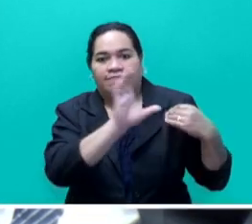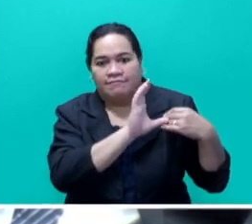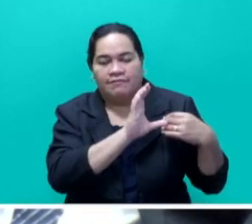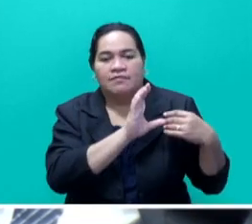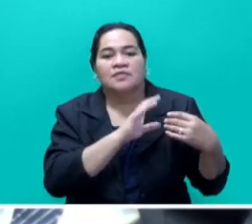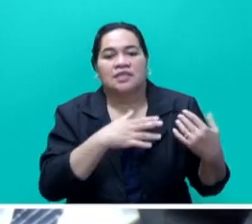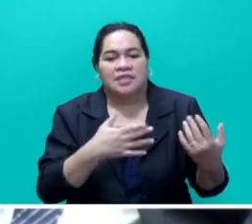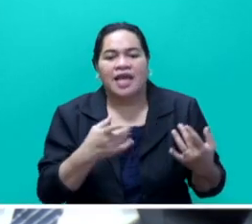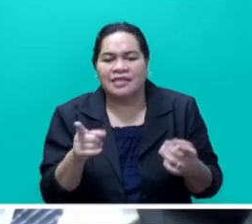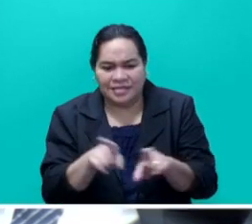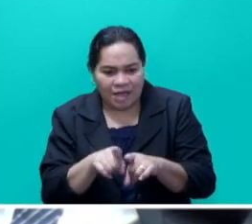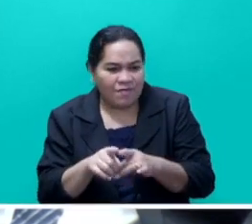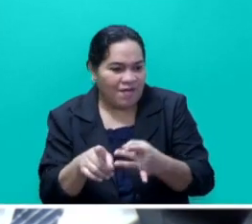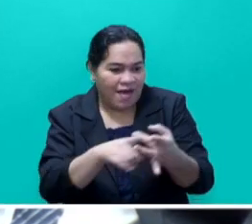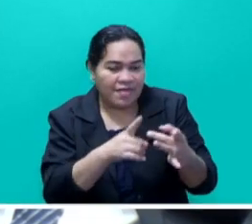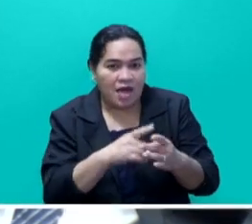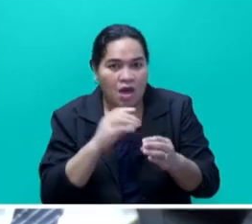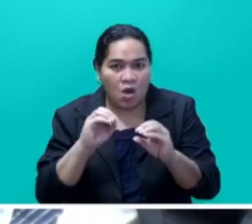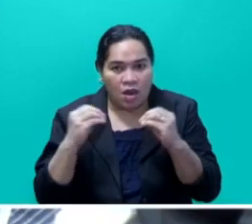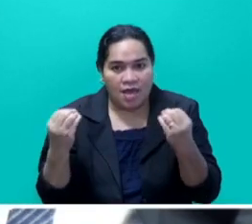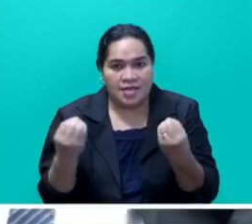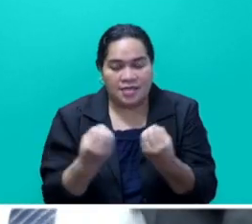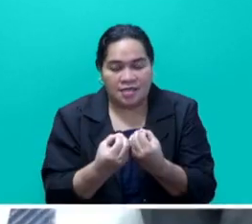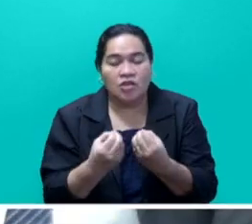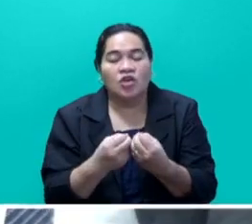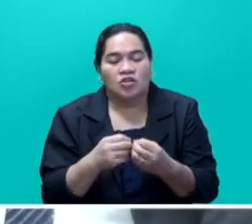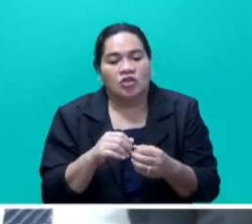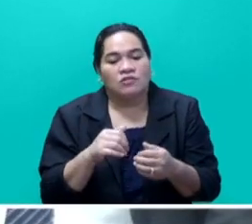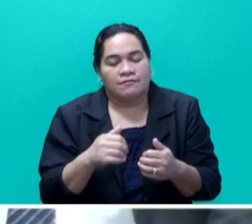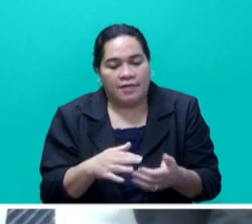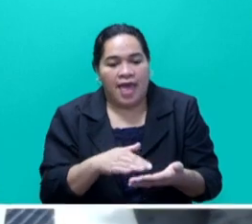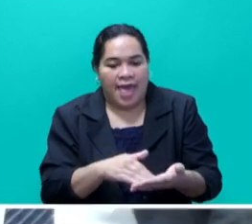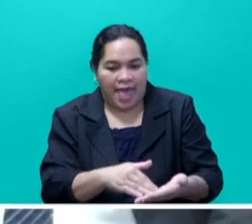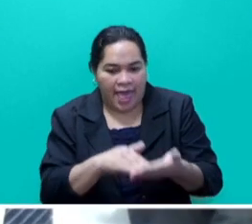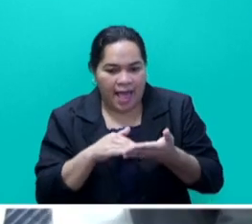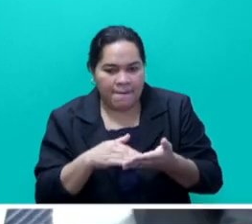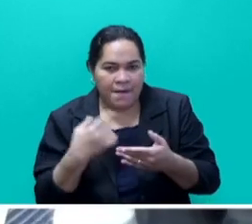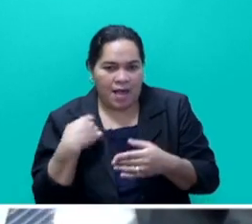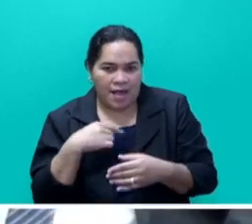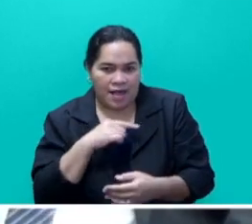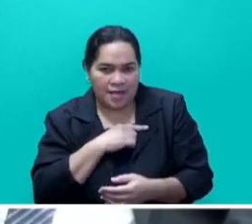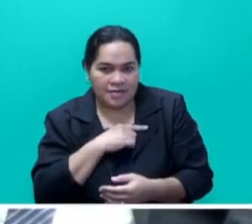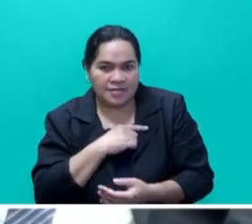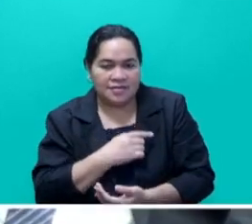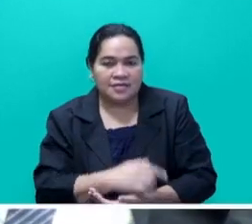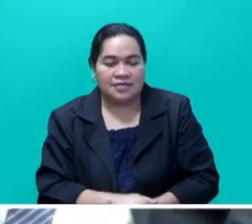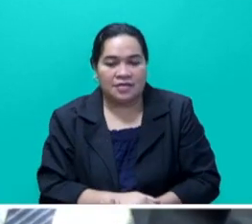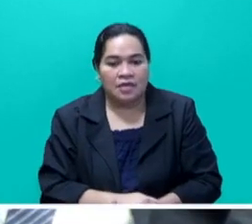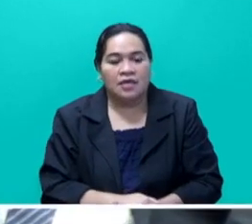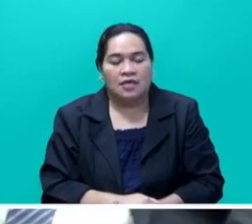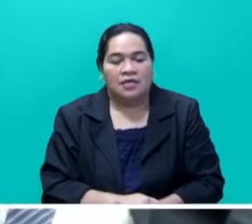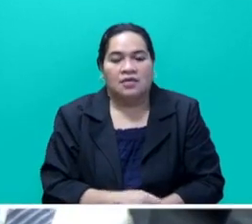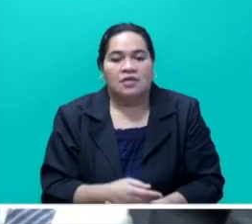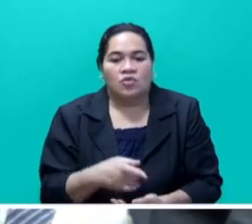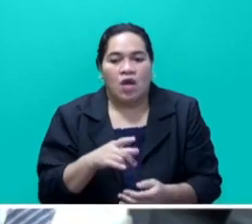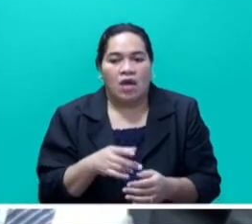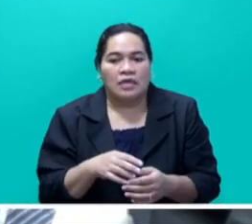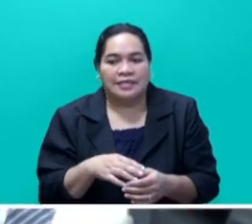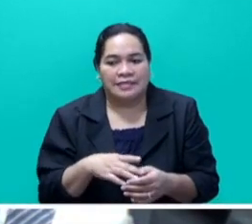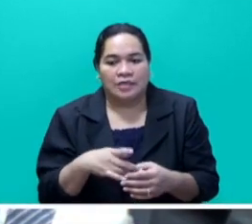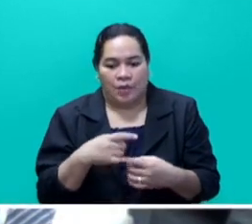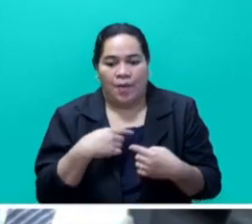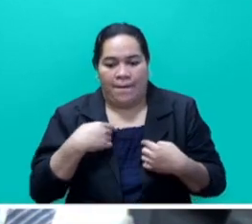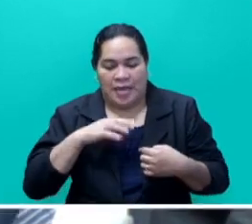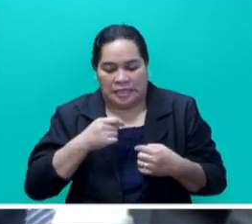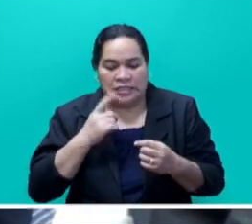it really helps us or even forces us to relook at the way